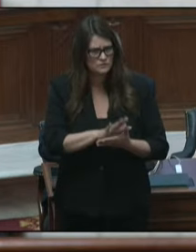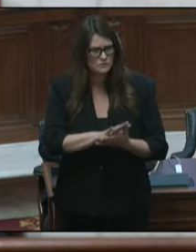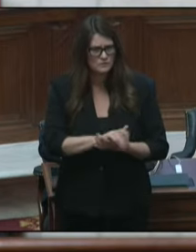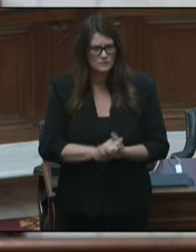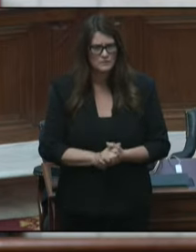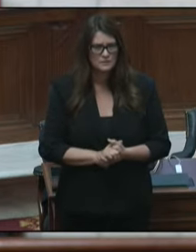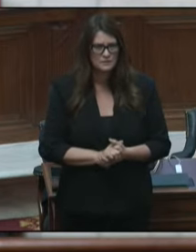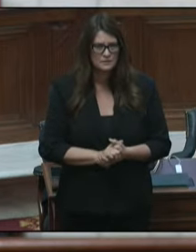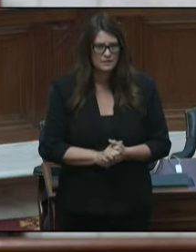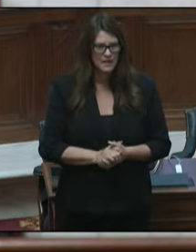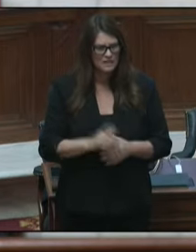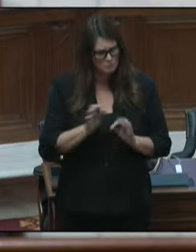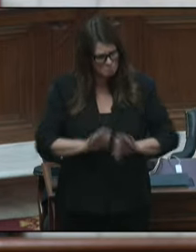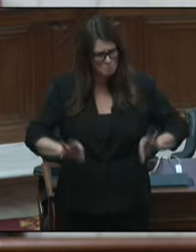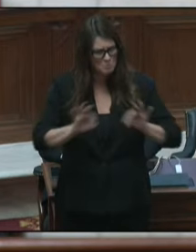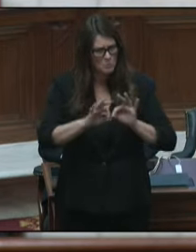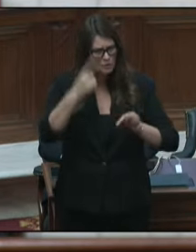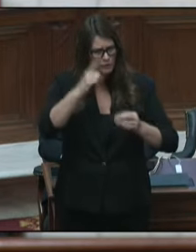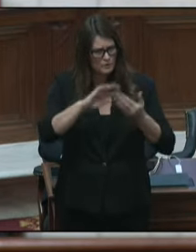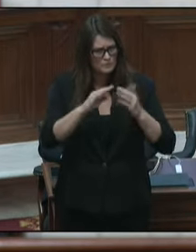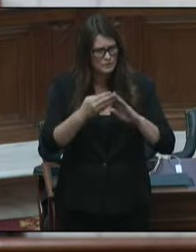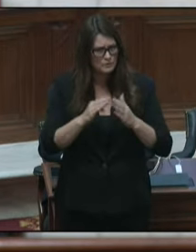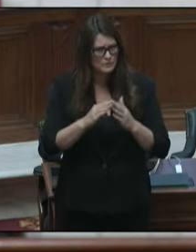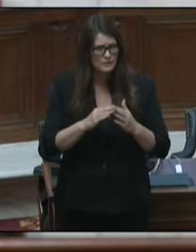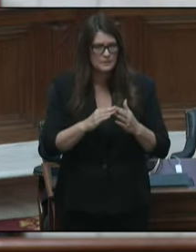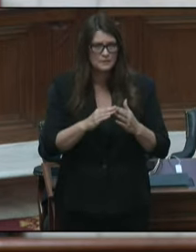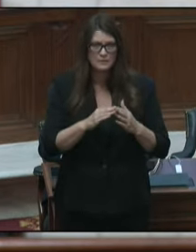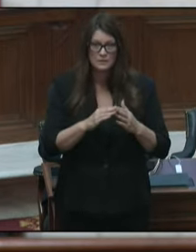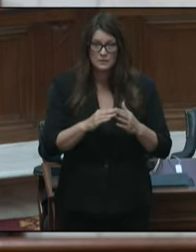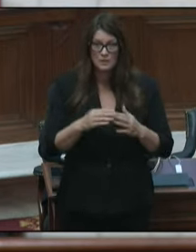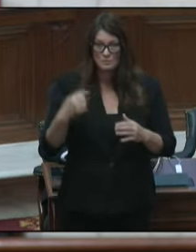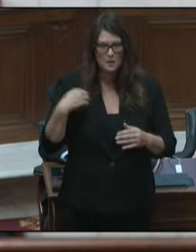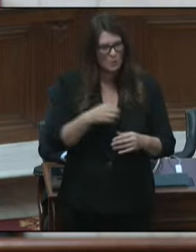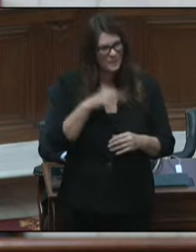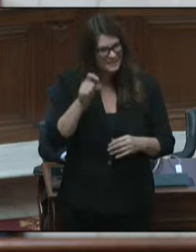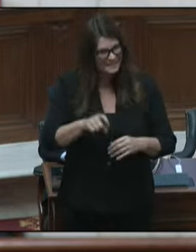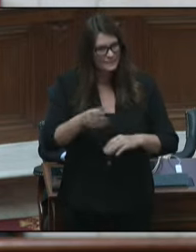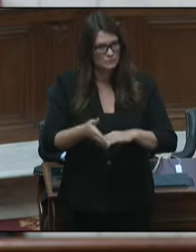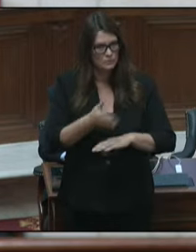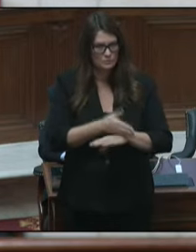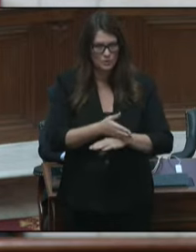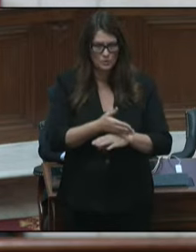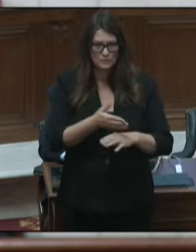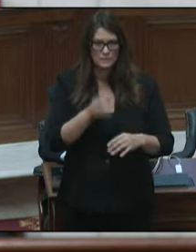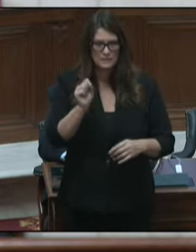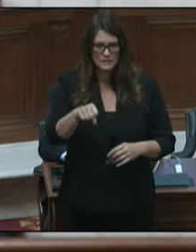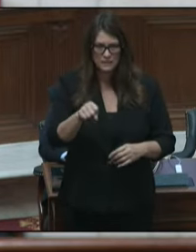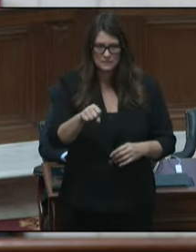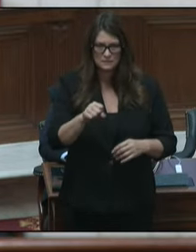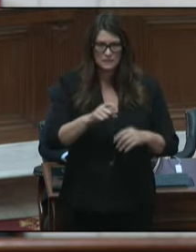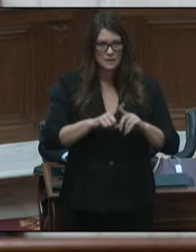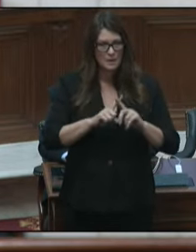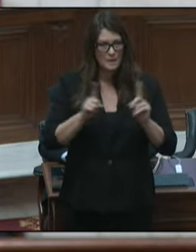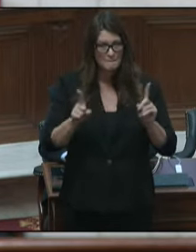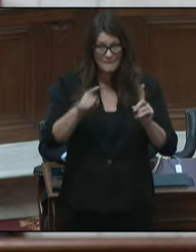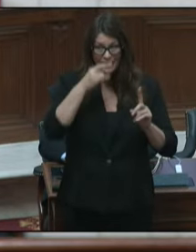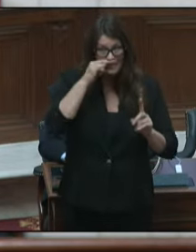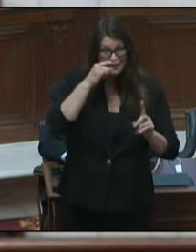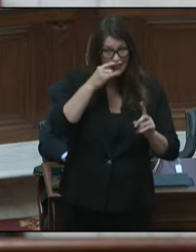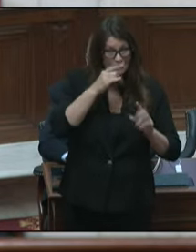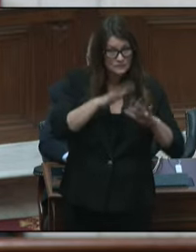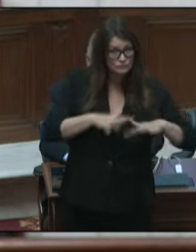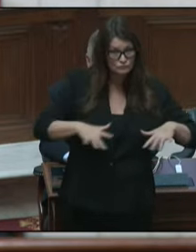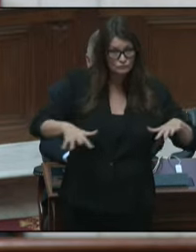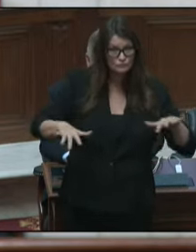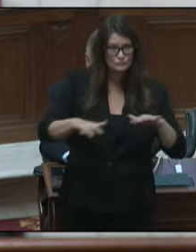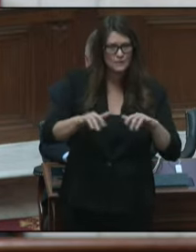means everything to our community. Now, we got stuff to improve. But for God's sakes, if the kids